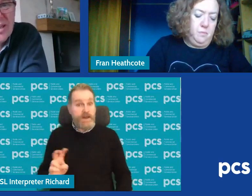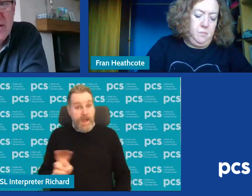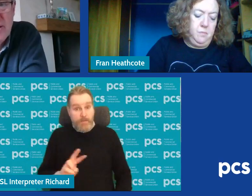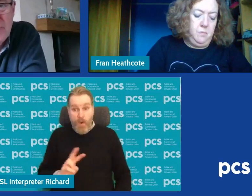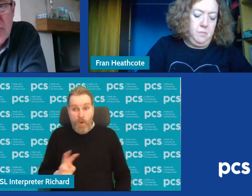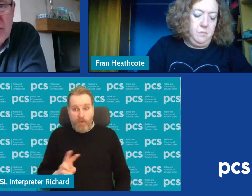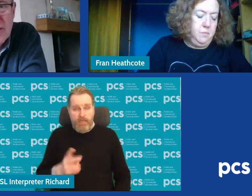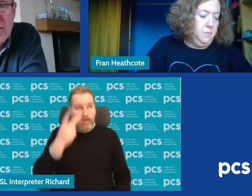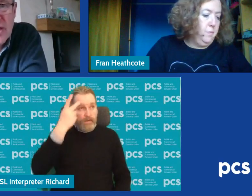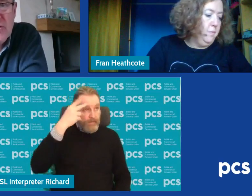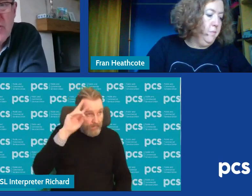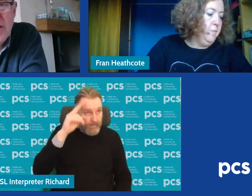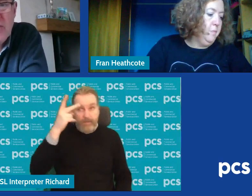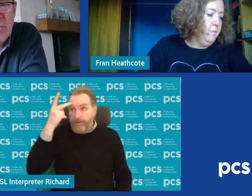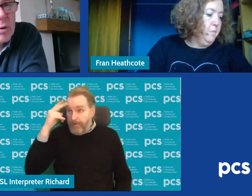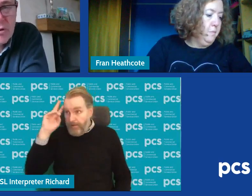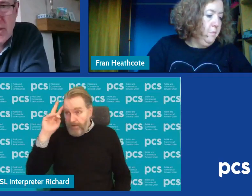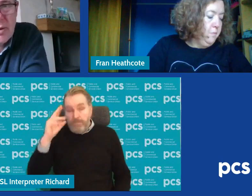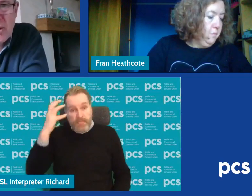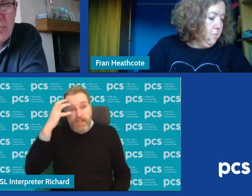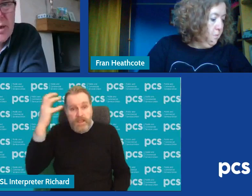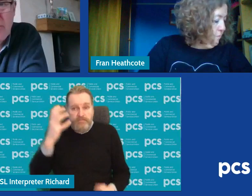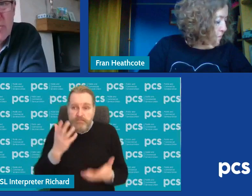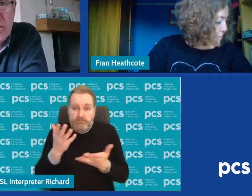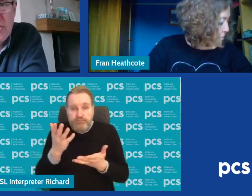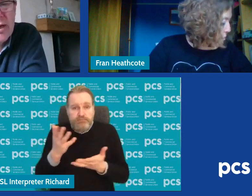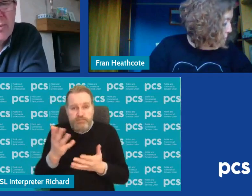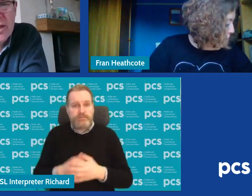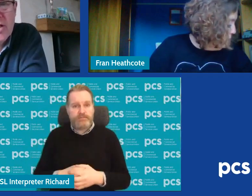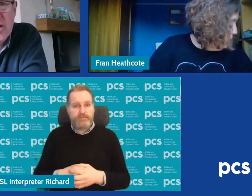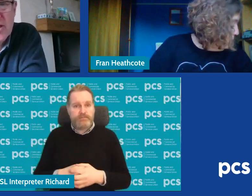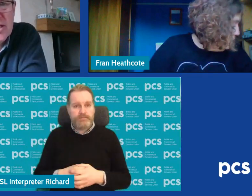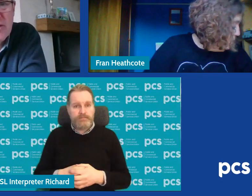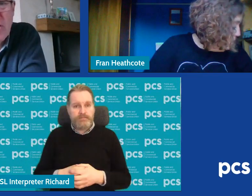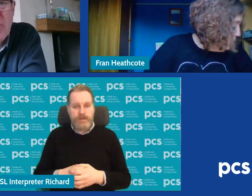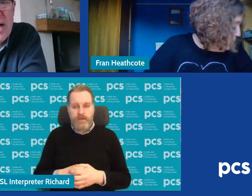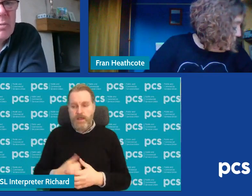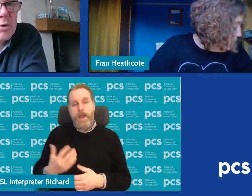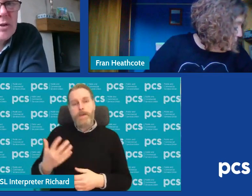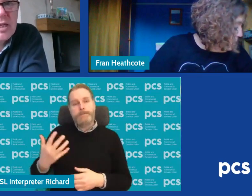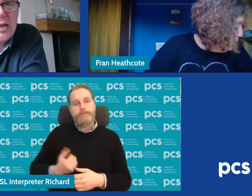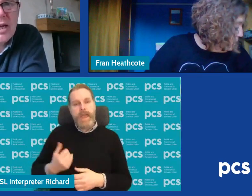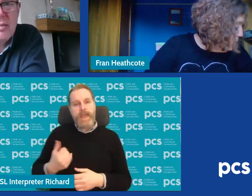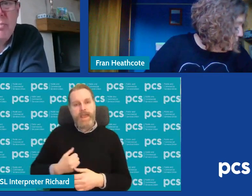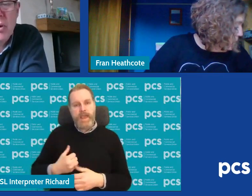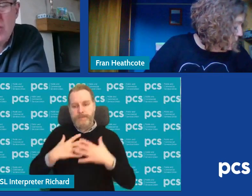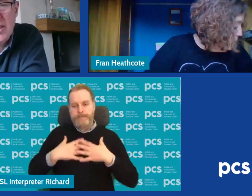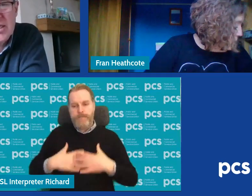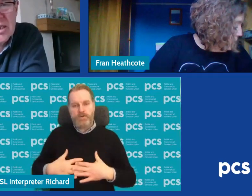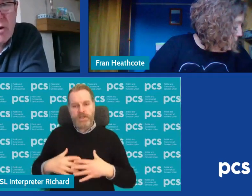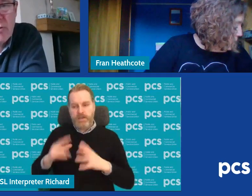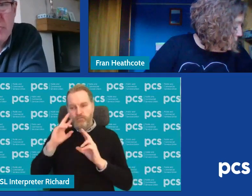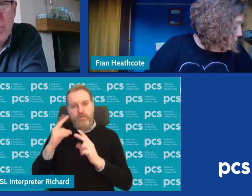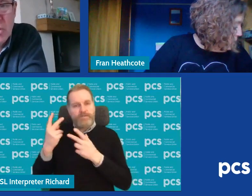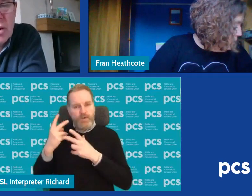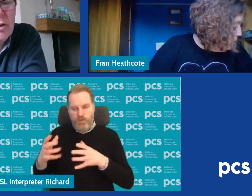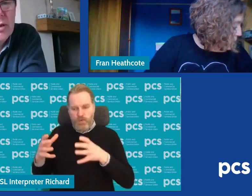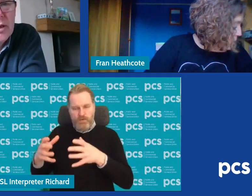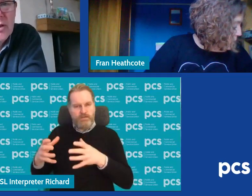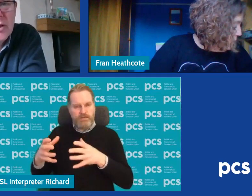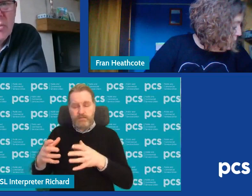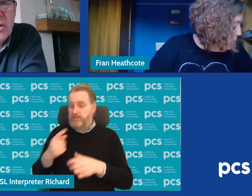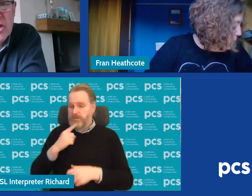they did. They have not bothered about the pay review body recommendations. They've gone back on what they've said, and in both cases, they've offered